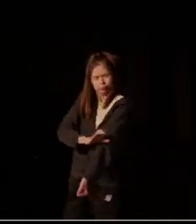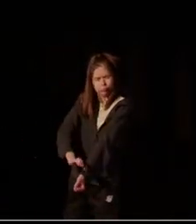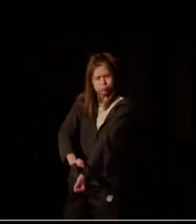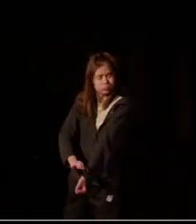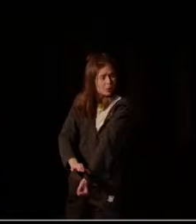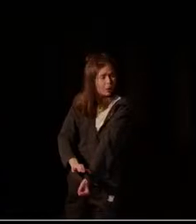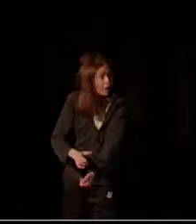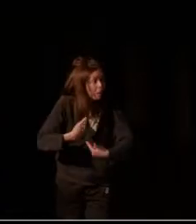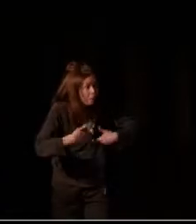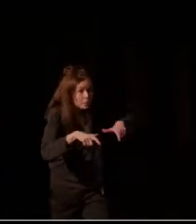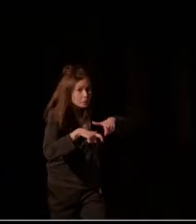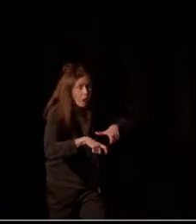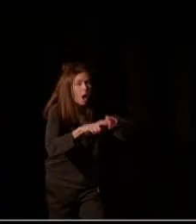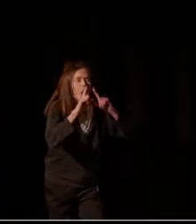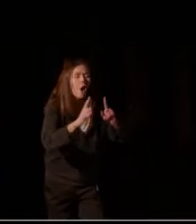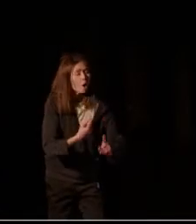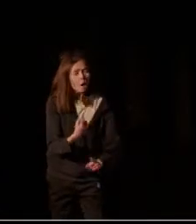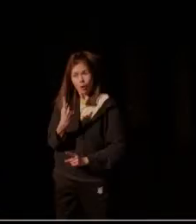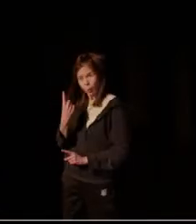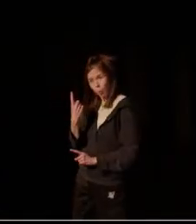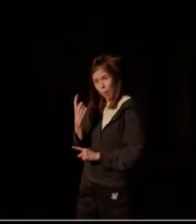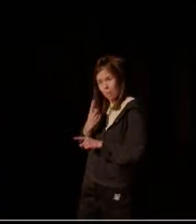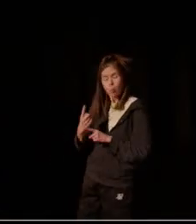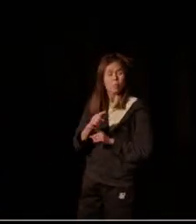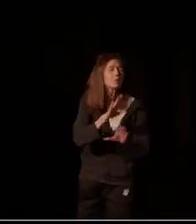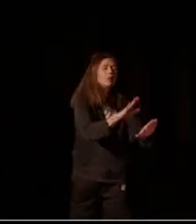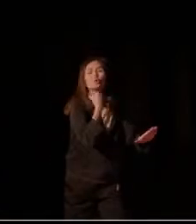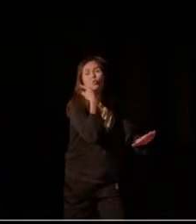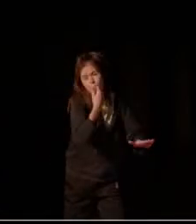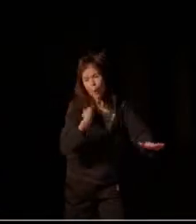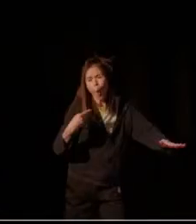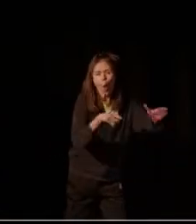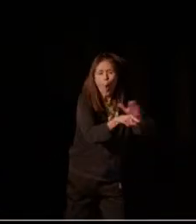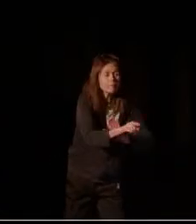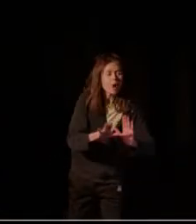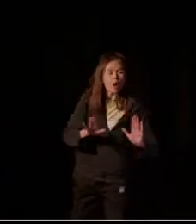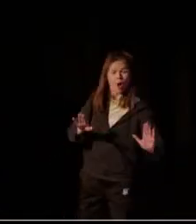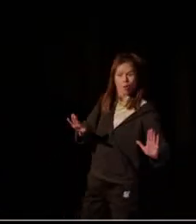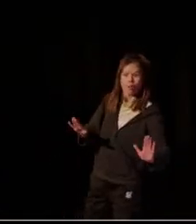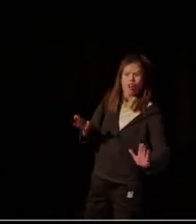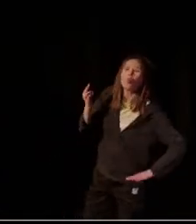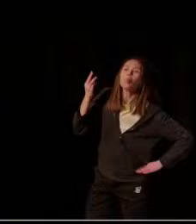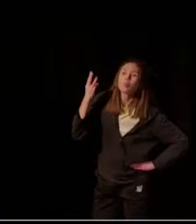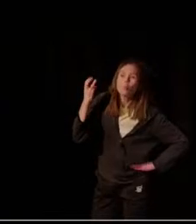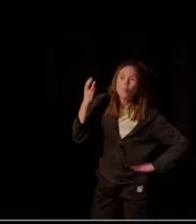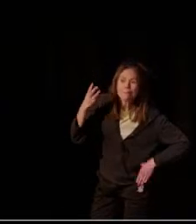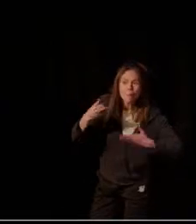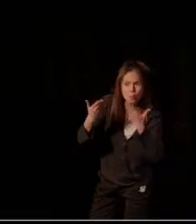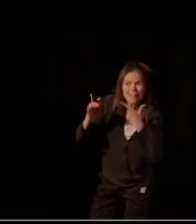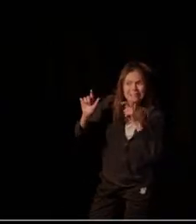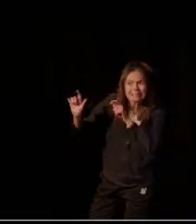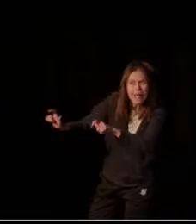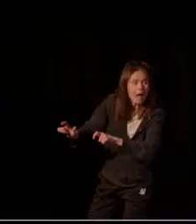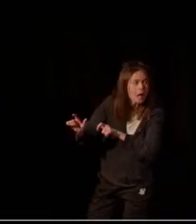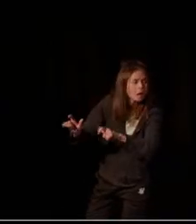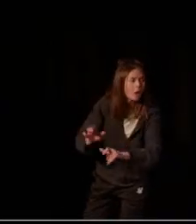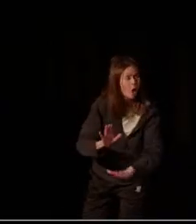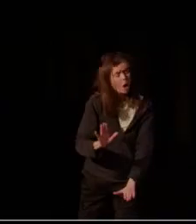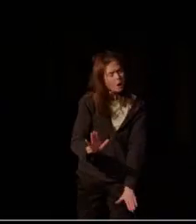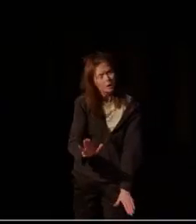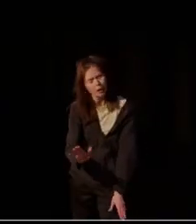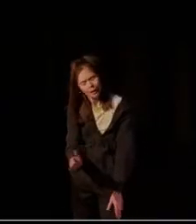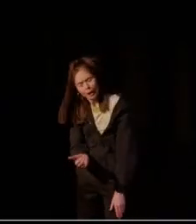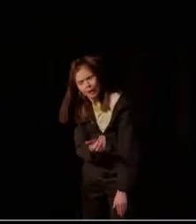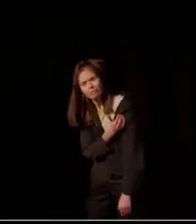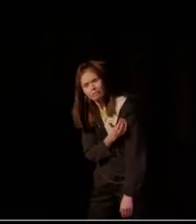1 week longer. I must depart tomorrow. We'll split the time between them and I'll not take no for an answer. Press me no further, I